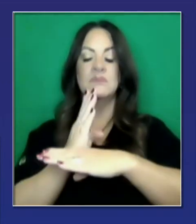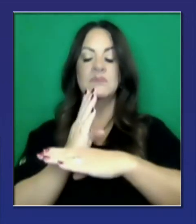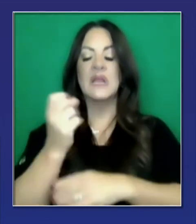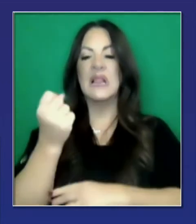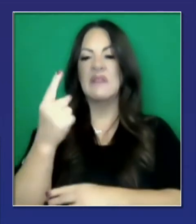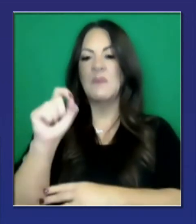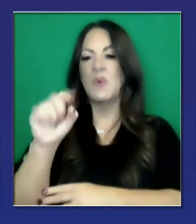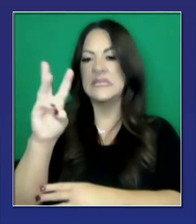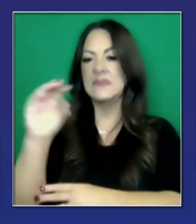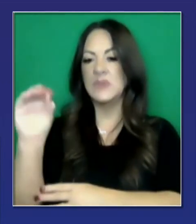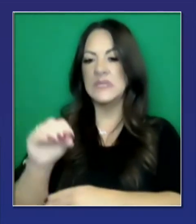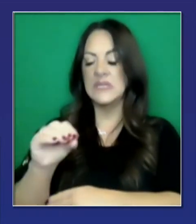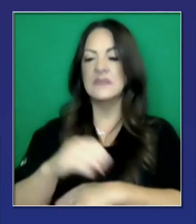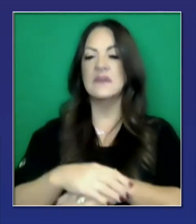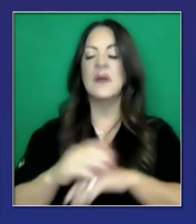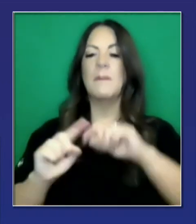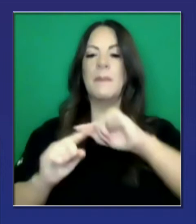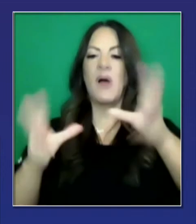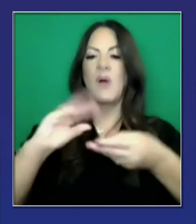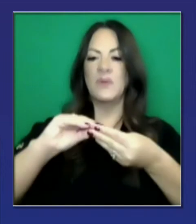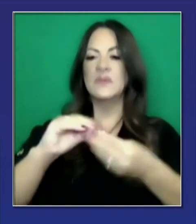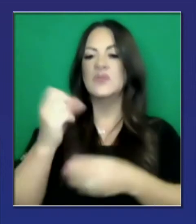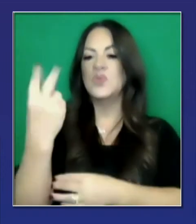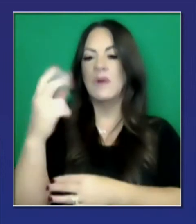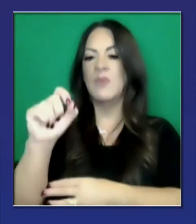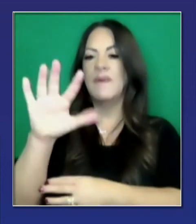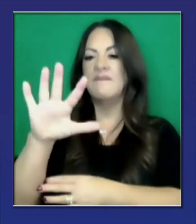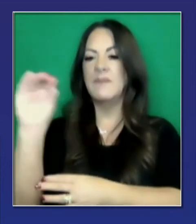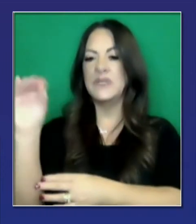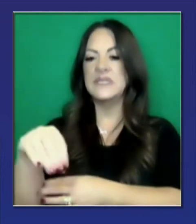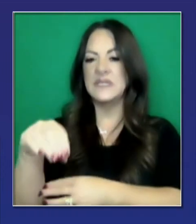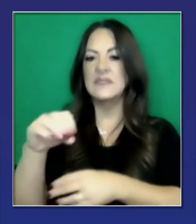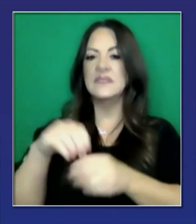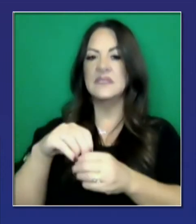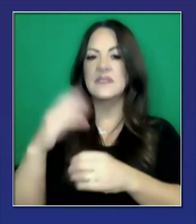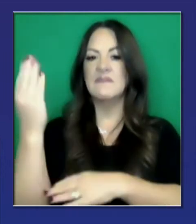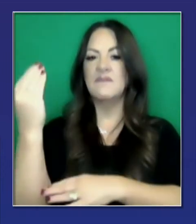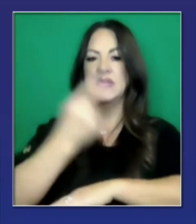on the basis, on the basis, on the basis, on the basis, on the